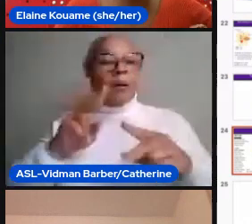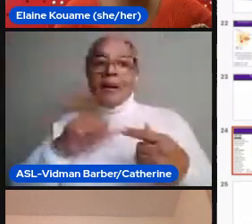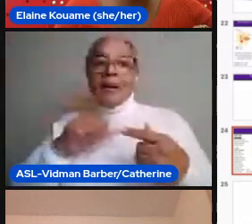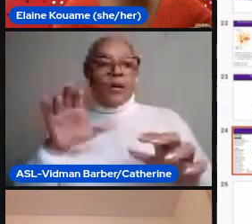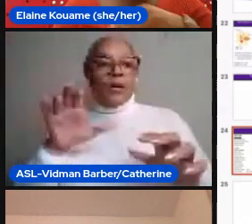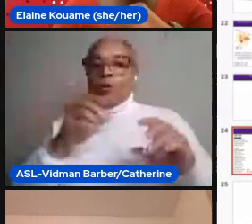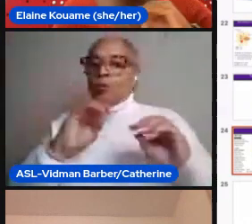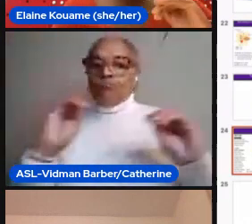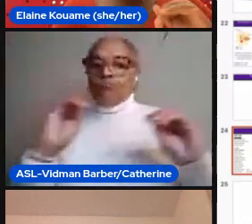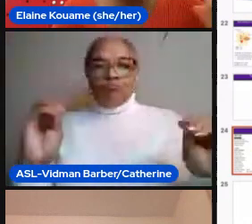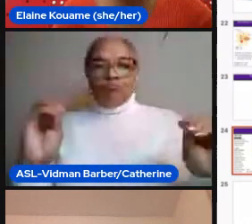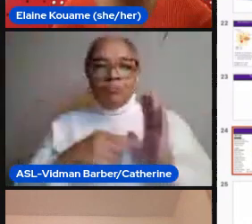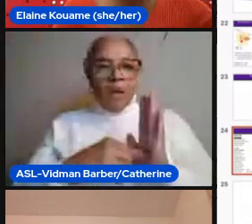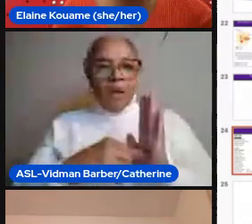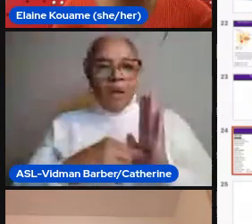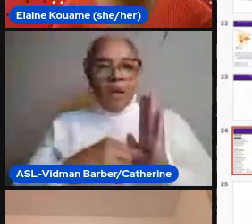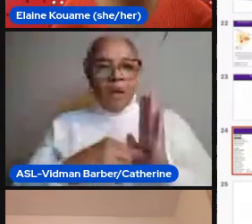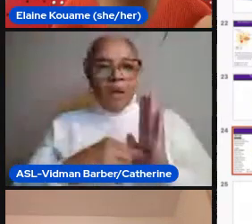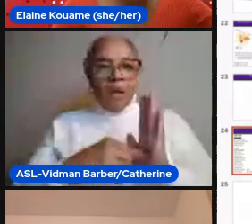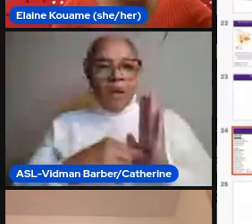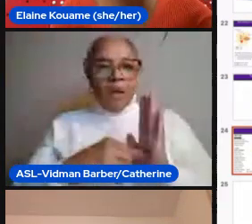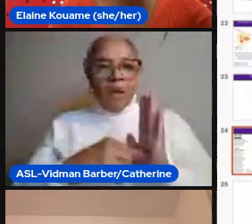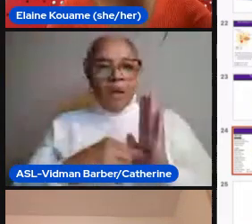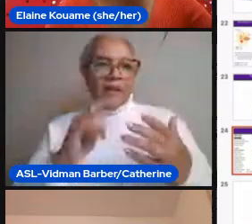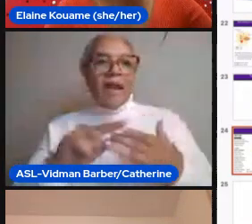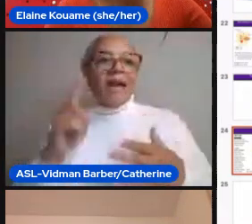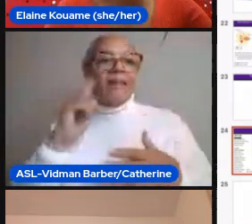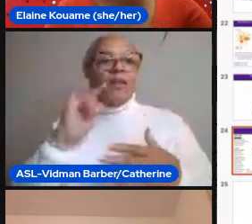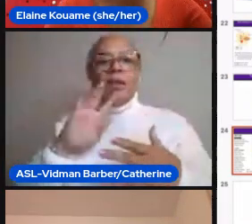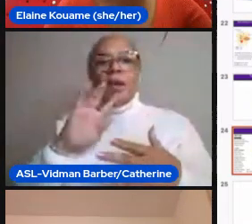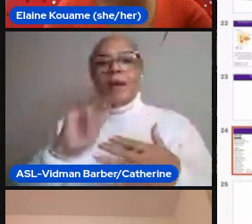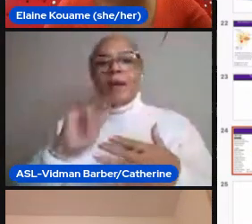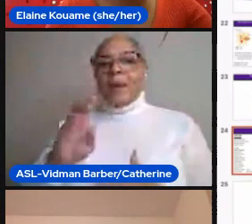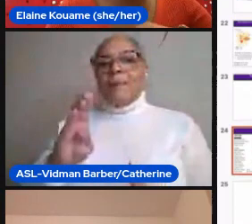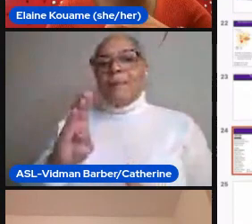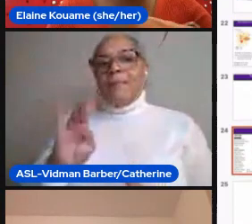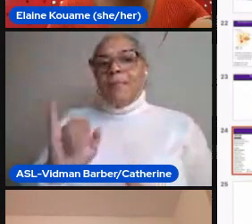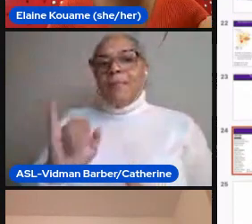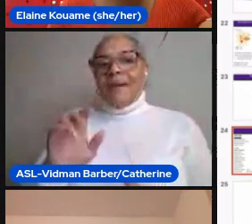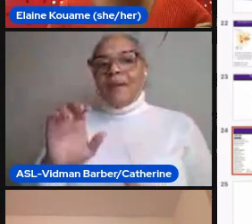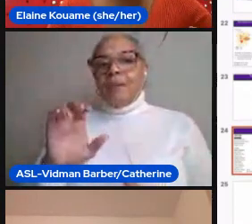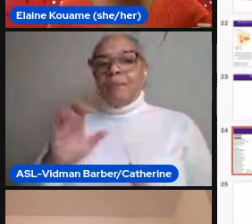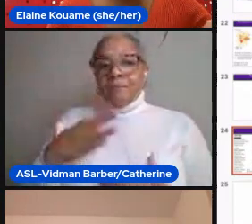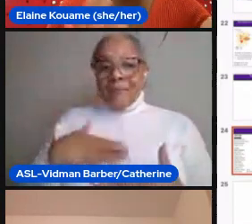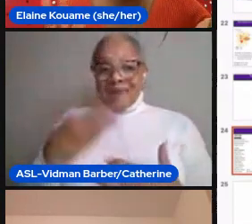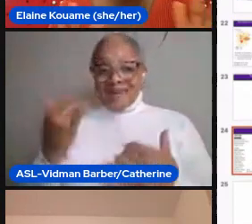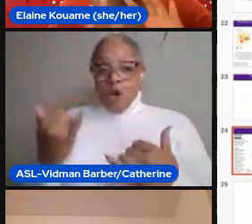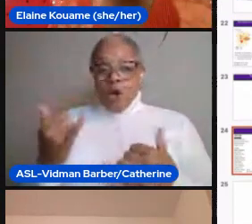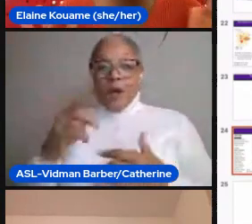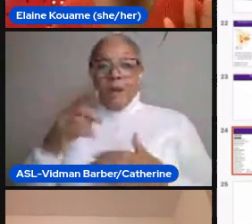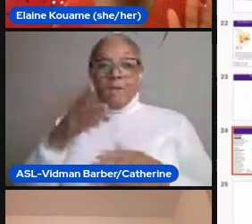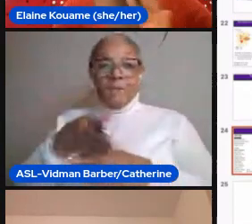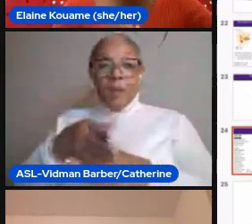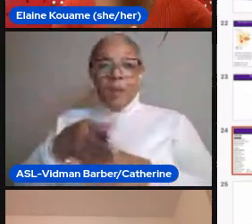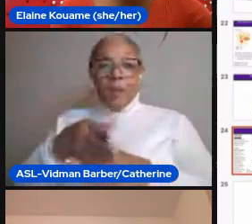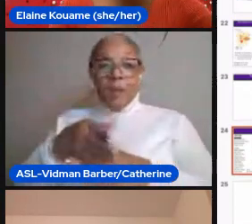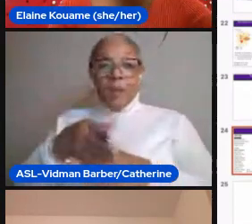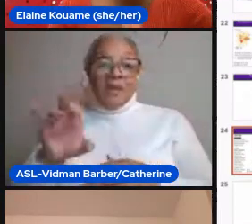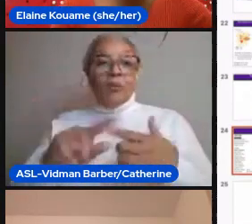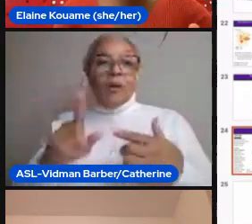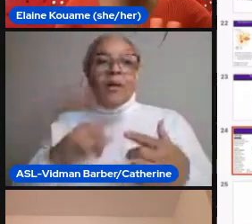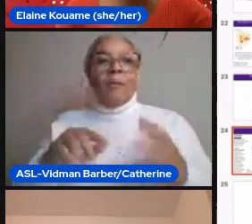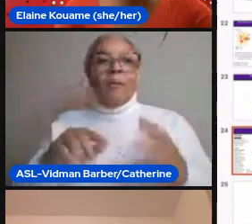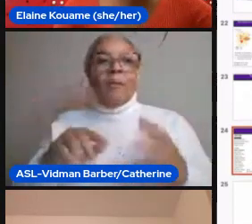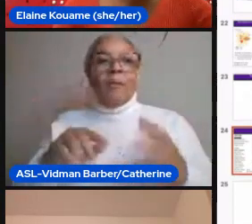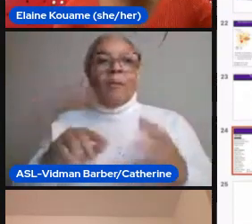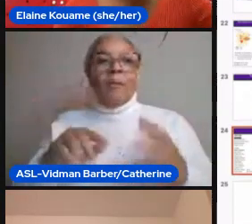with this project. I think maybe you're referring to my current postdoc work, where I'm doing modeling in the context of fetal immunity, but